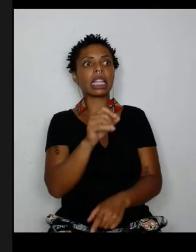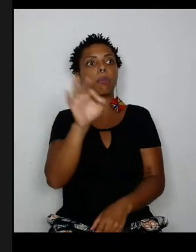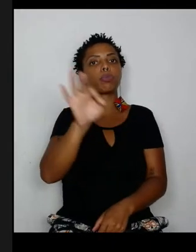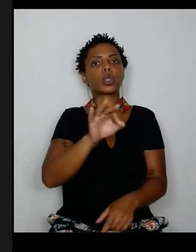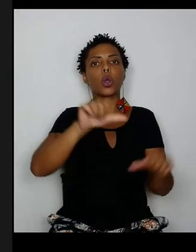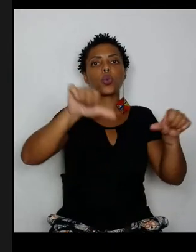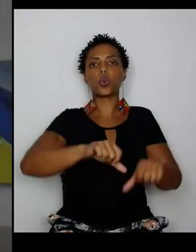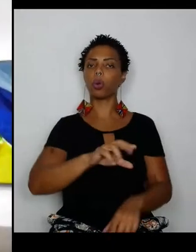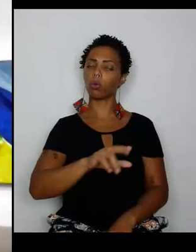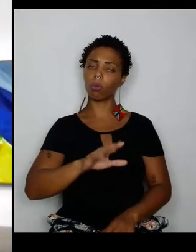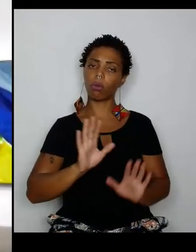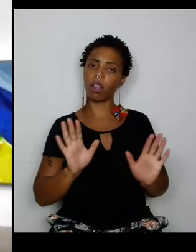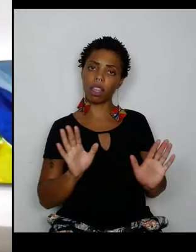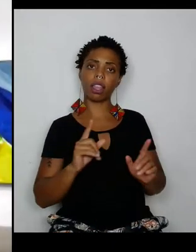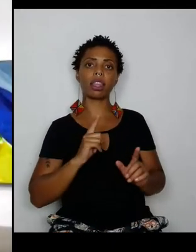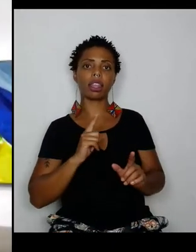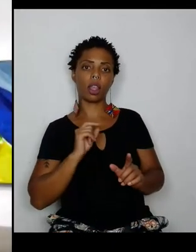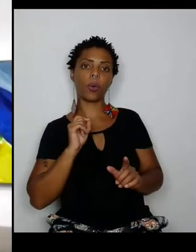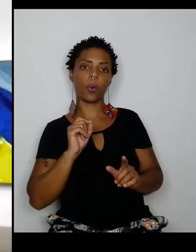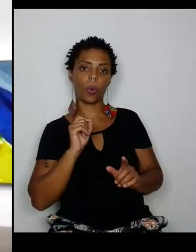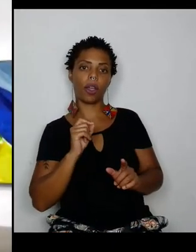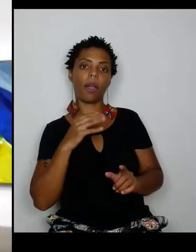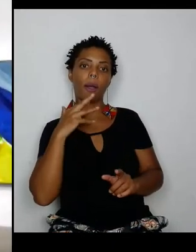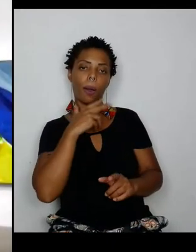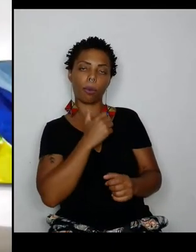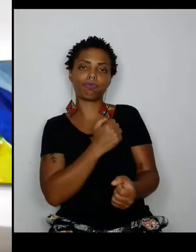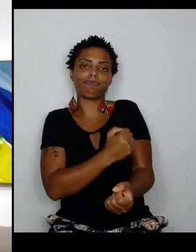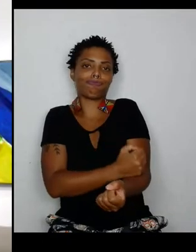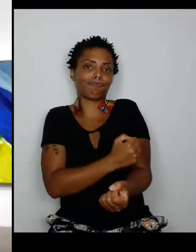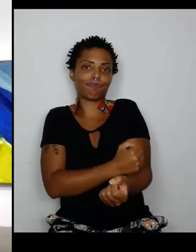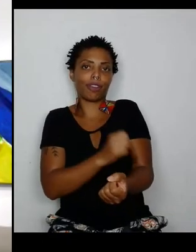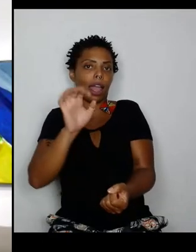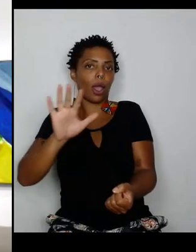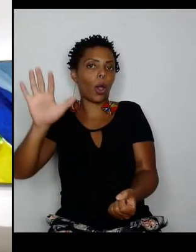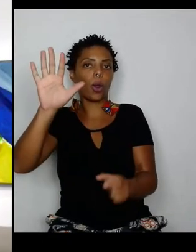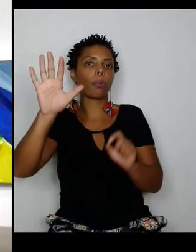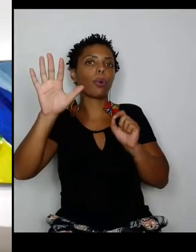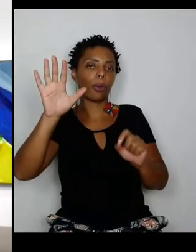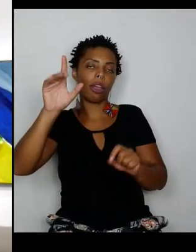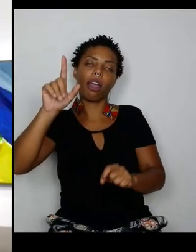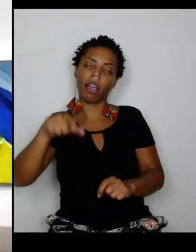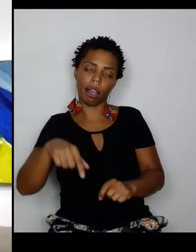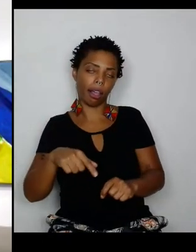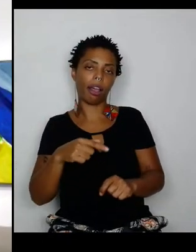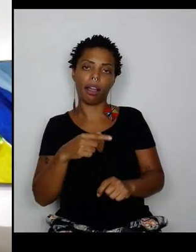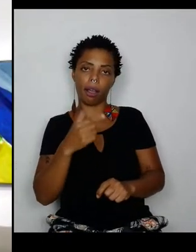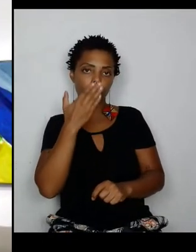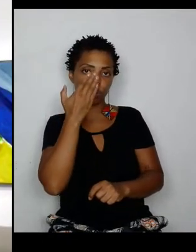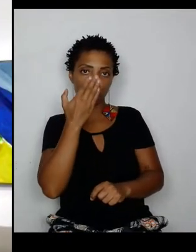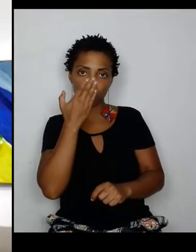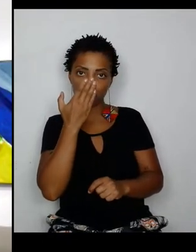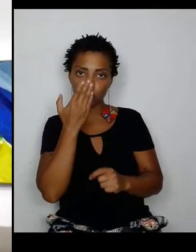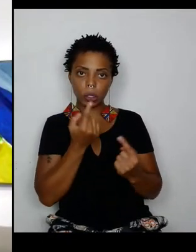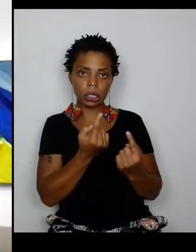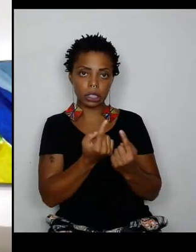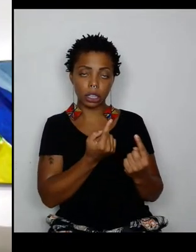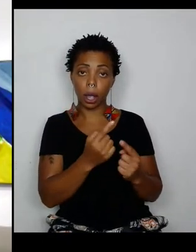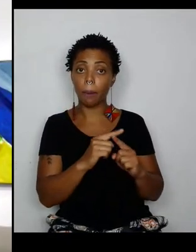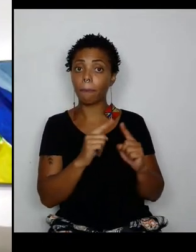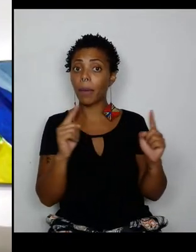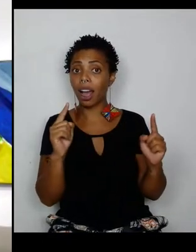prostitution uh but this would not um change the fact that he was um